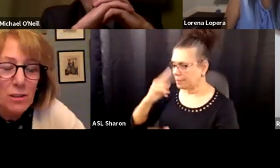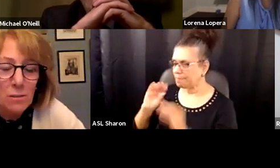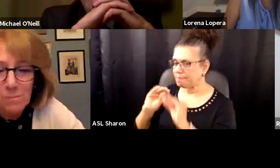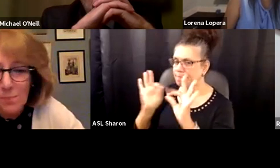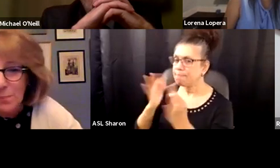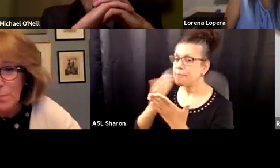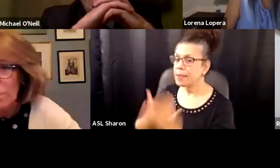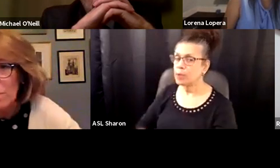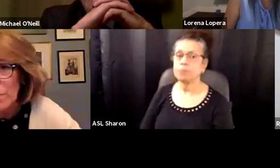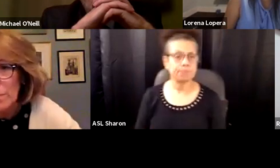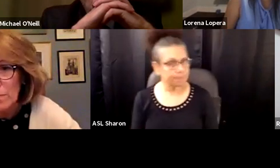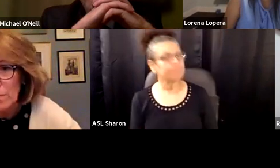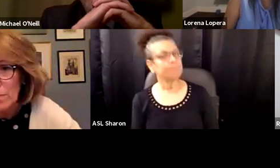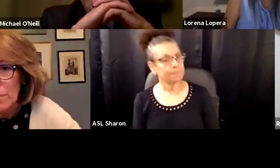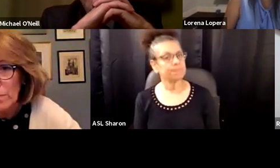you're welcome